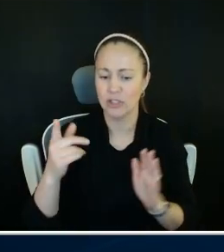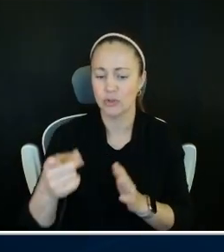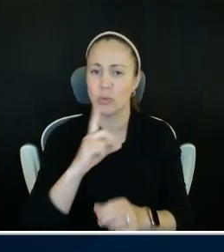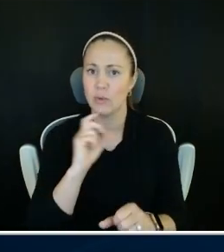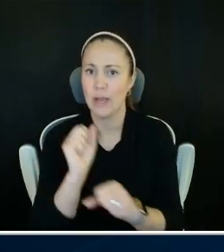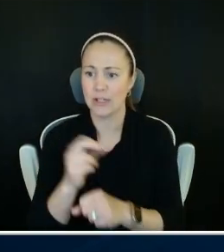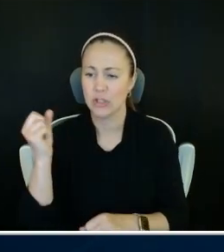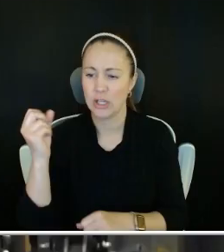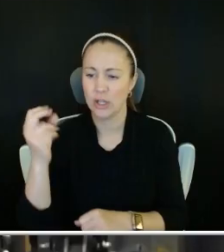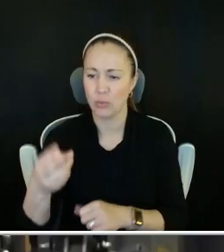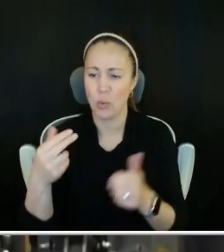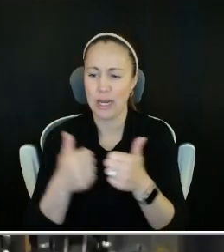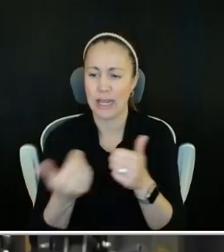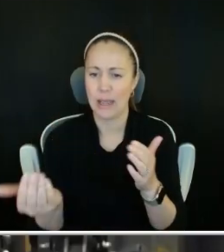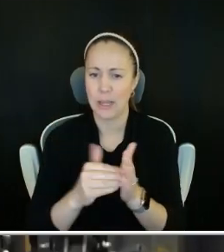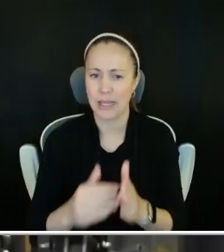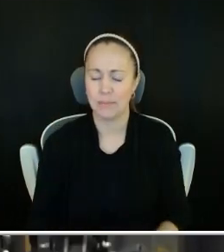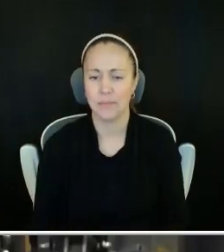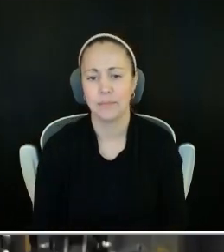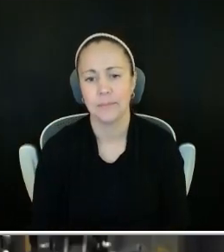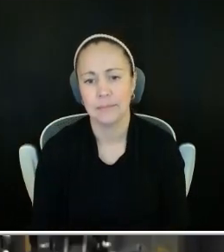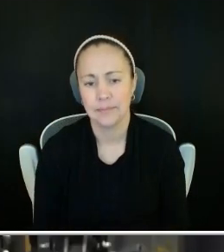again?